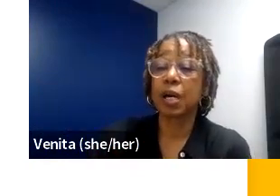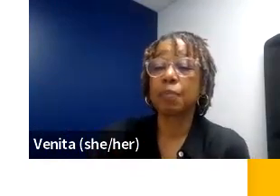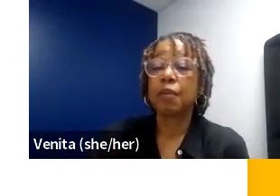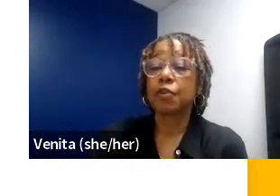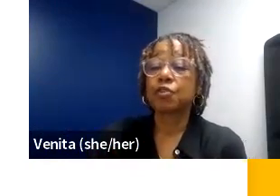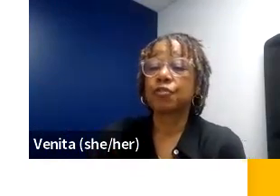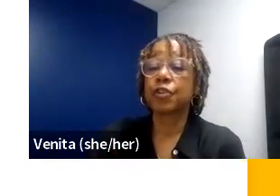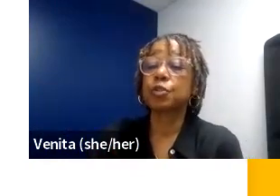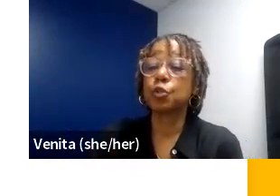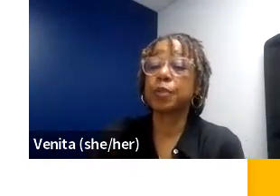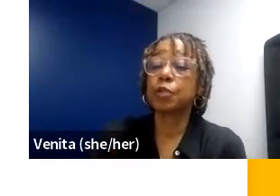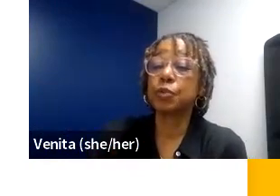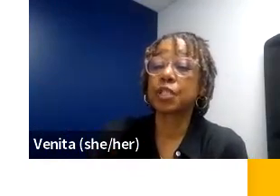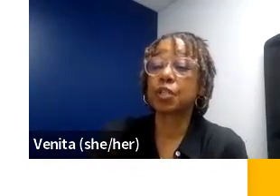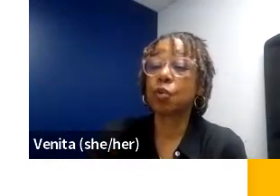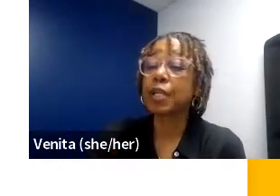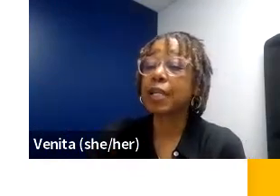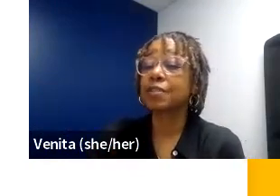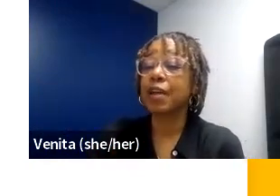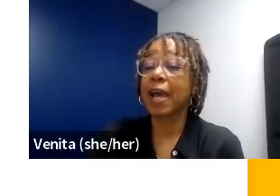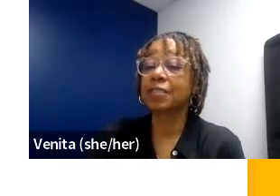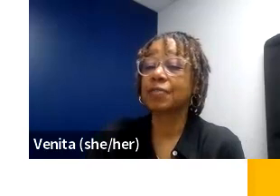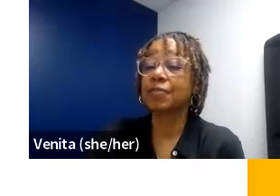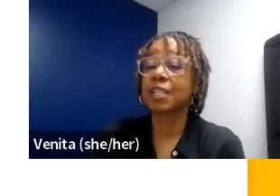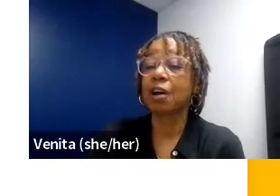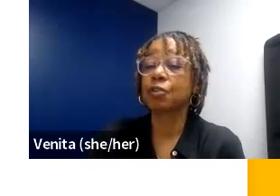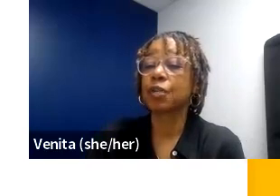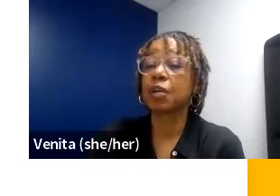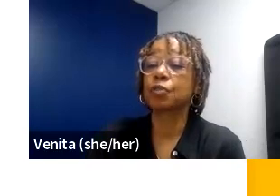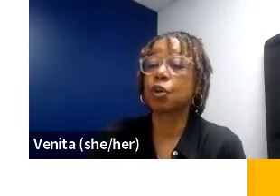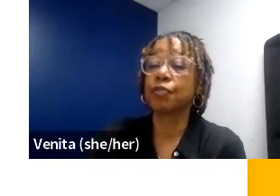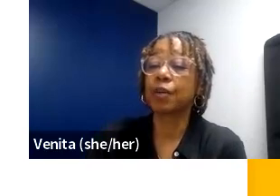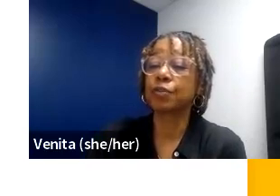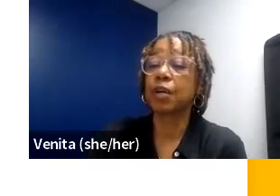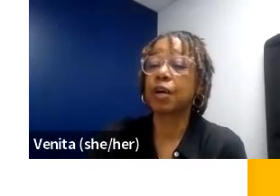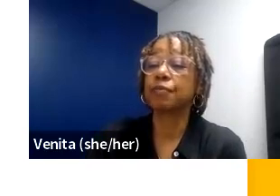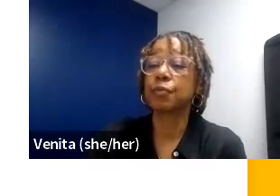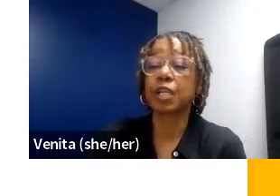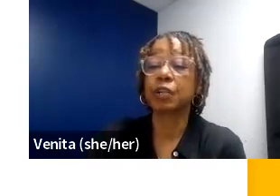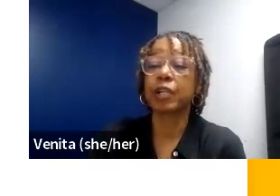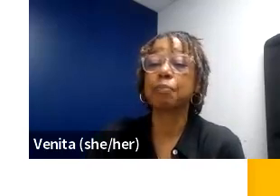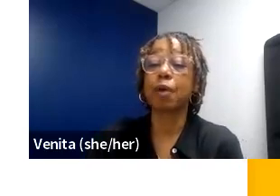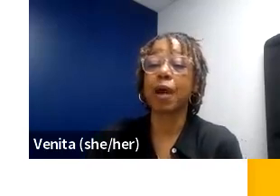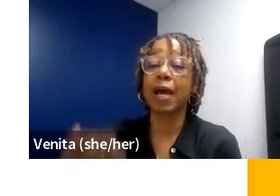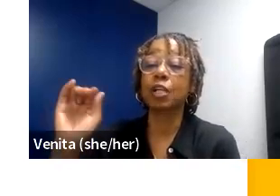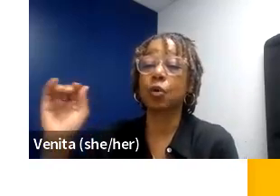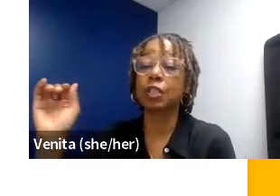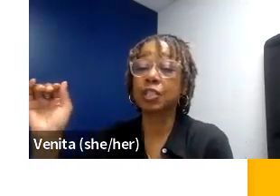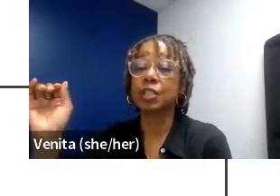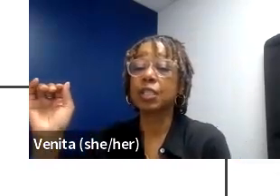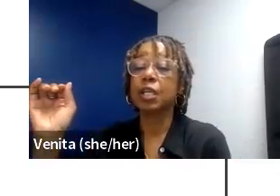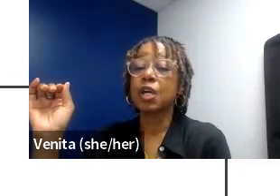folks. First, Philip Shubin, who is an organizer, activist, and co-founder of the Reclaim